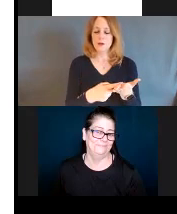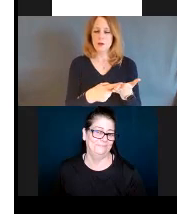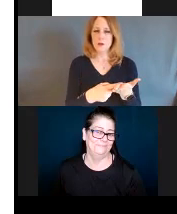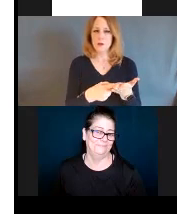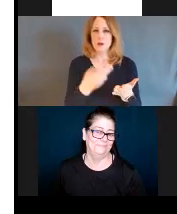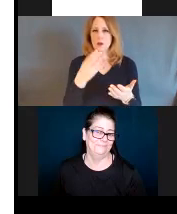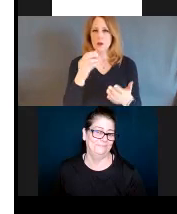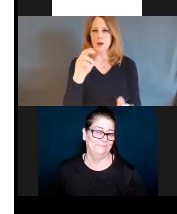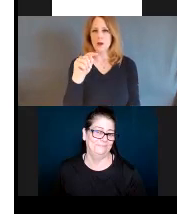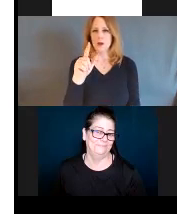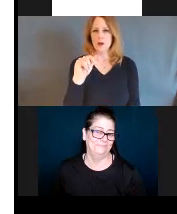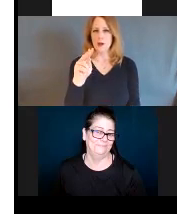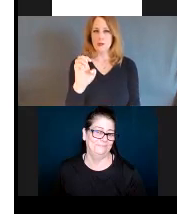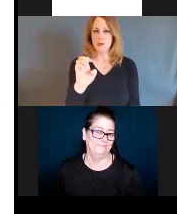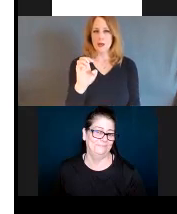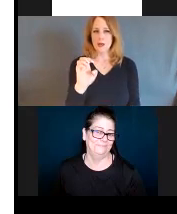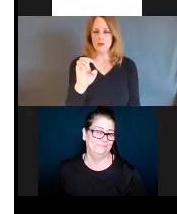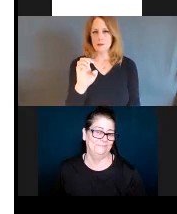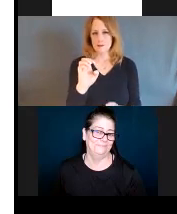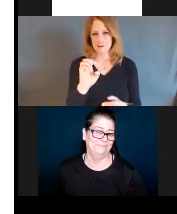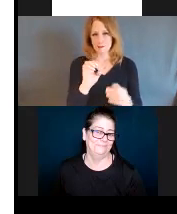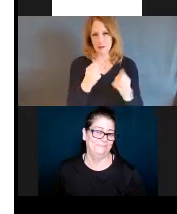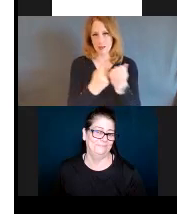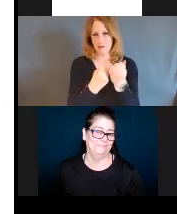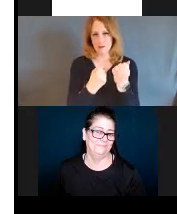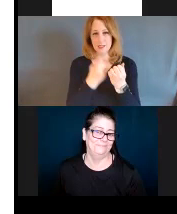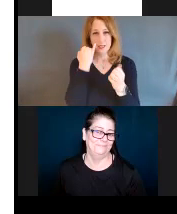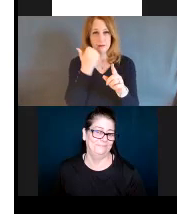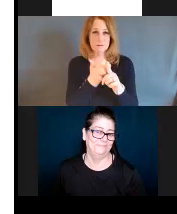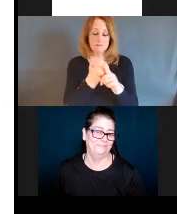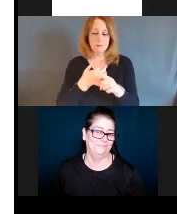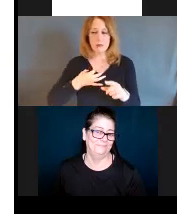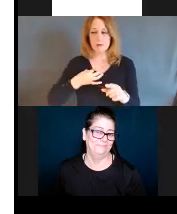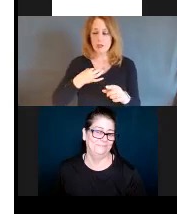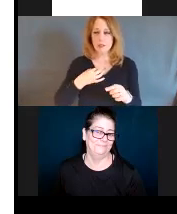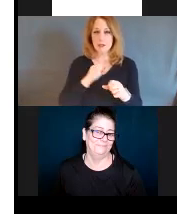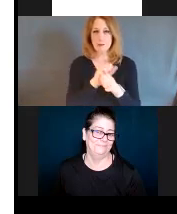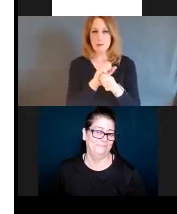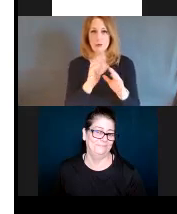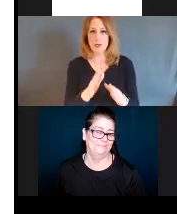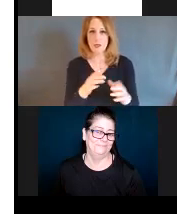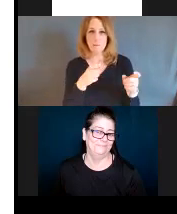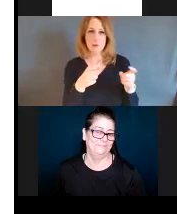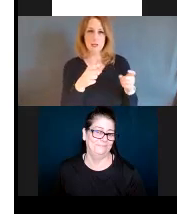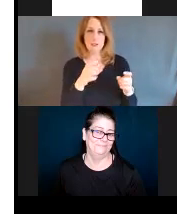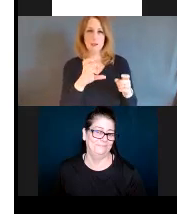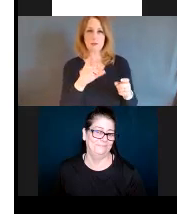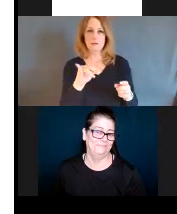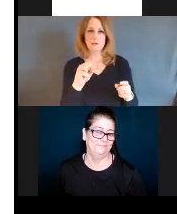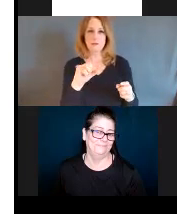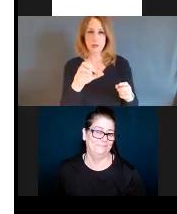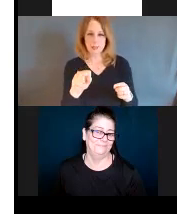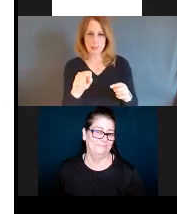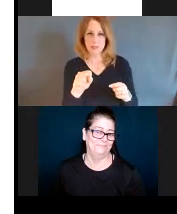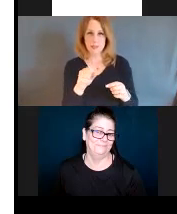hotline advocacy. So if you are a volunteer or an employee that's managing a crisis line, you